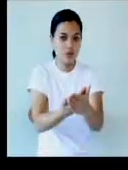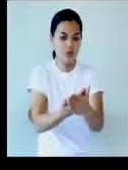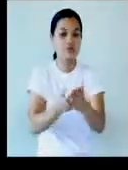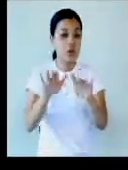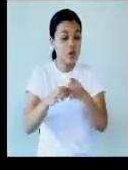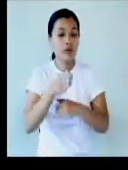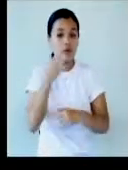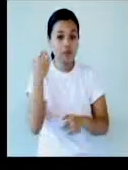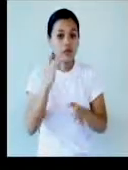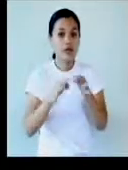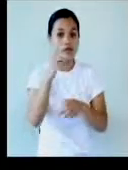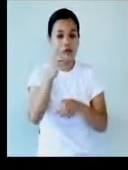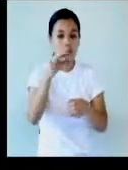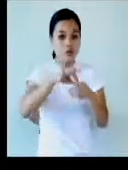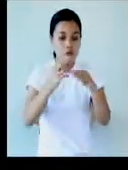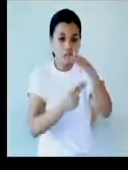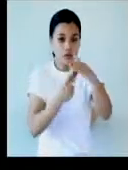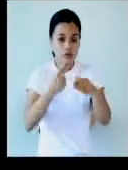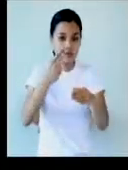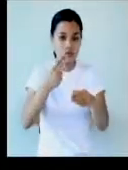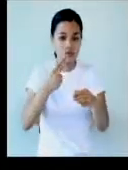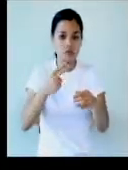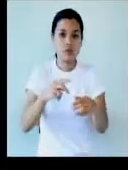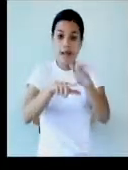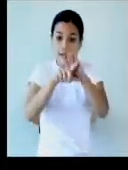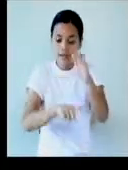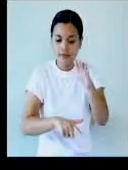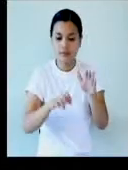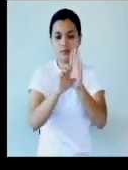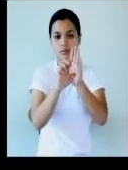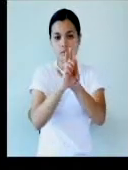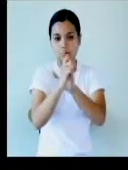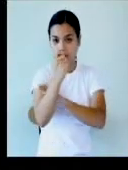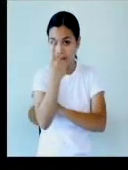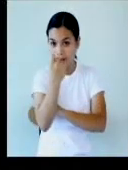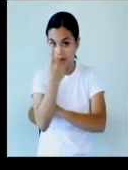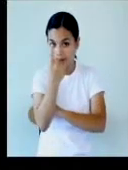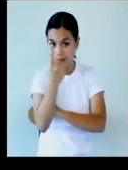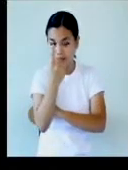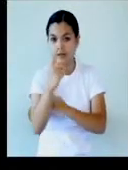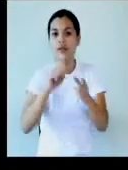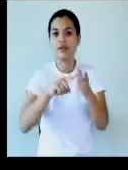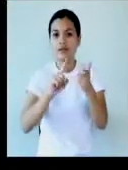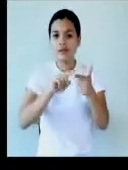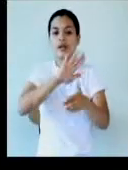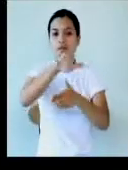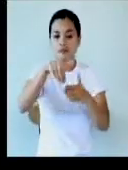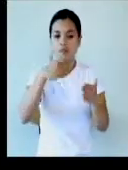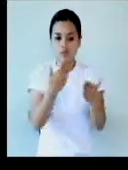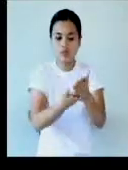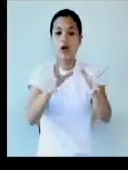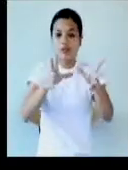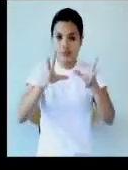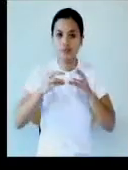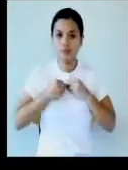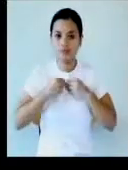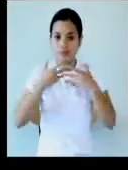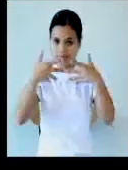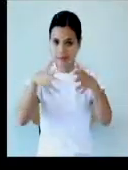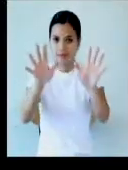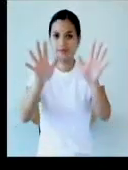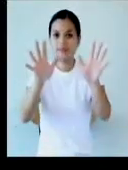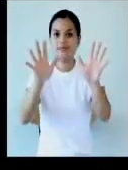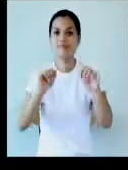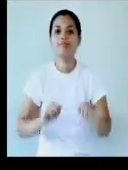counted. However, undervoting is allowed. For example, if you only shade 11 ovals for the senatorial position, all